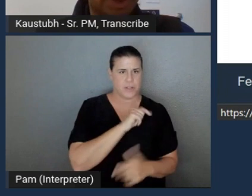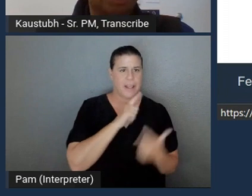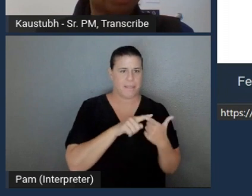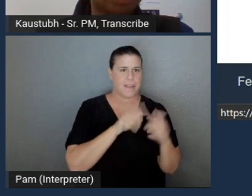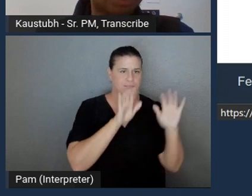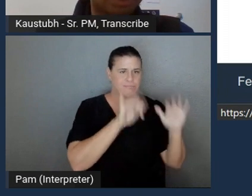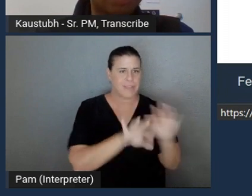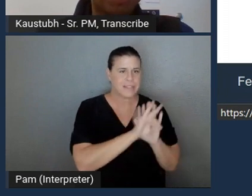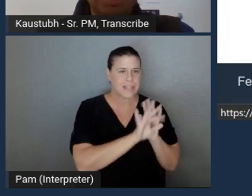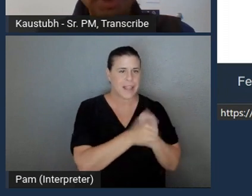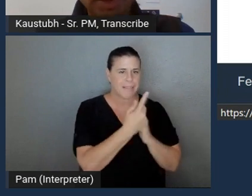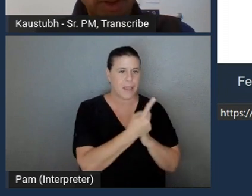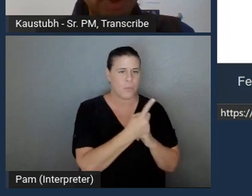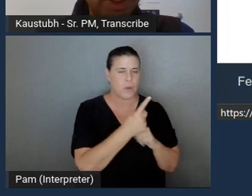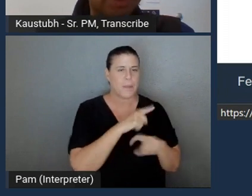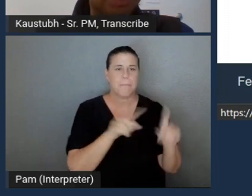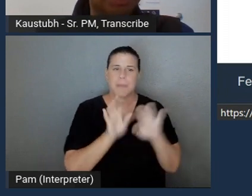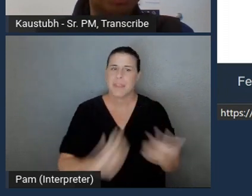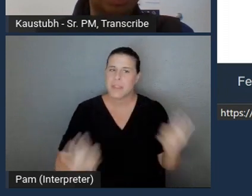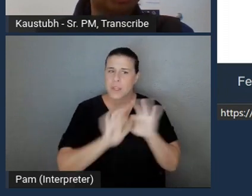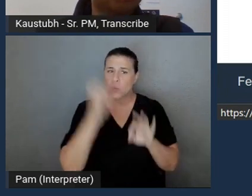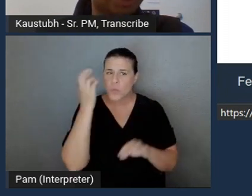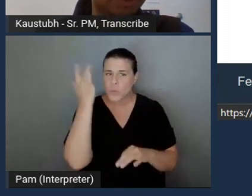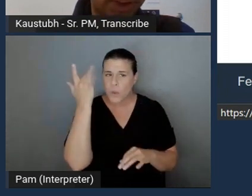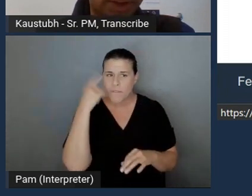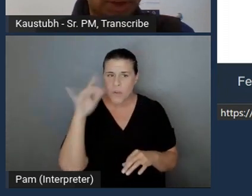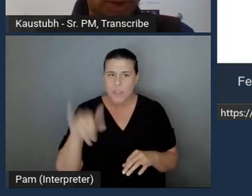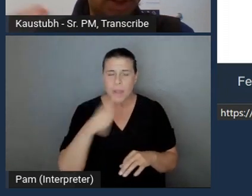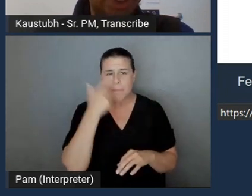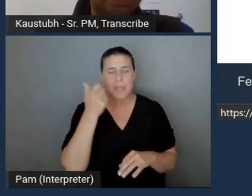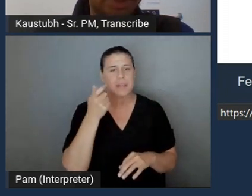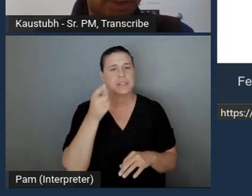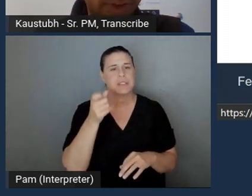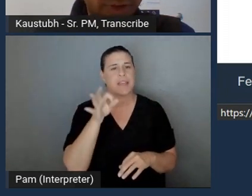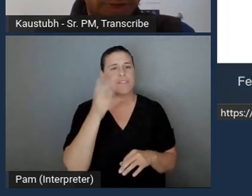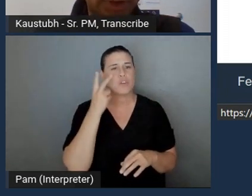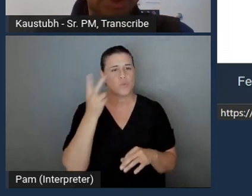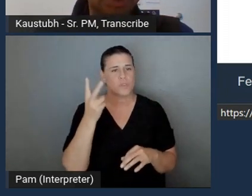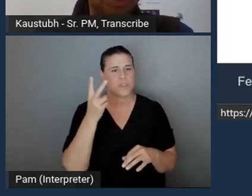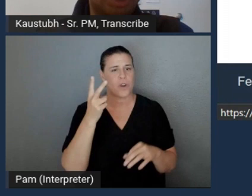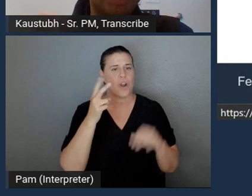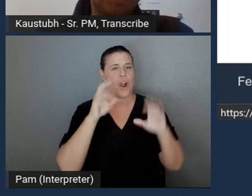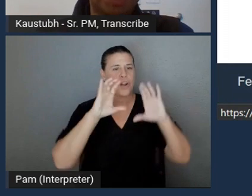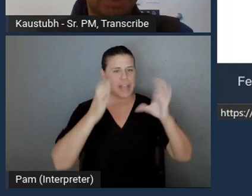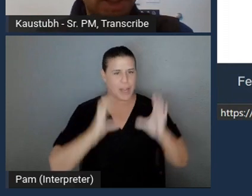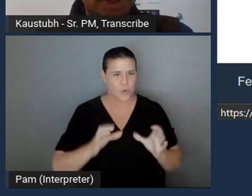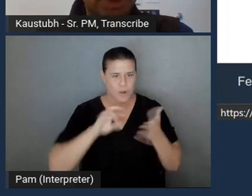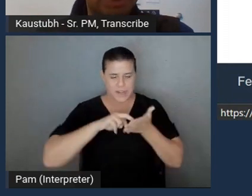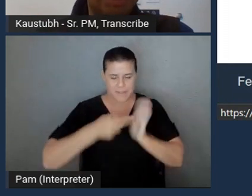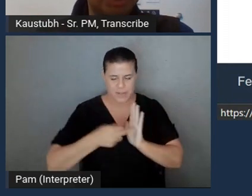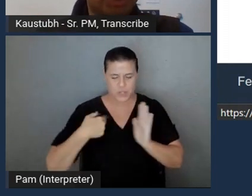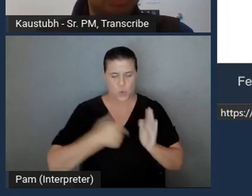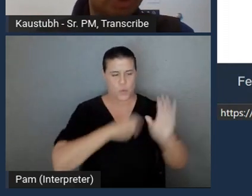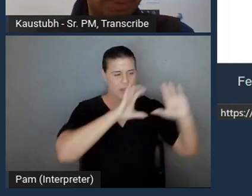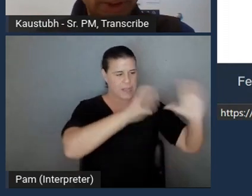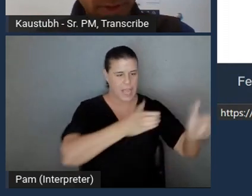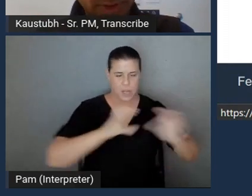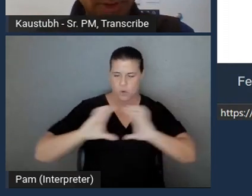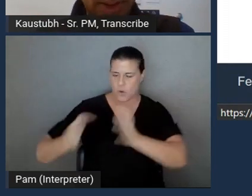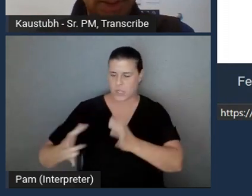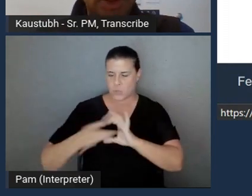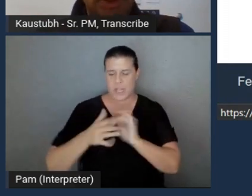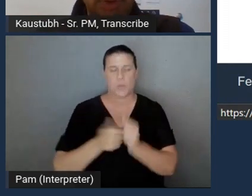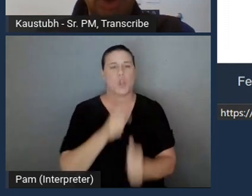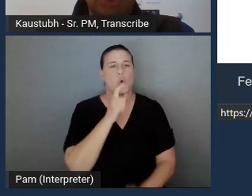I'm going to select. The key reason why we need this is, as you may have seen during our category definition, we do categorization based on who the speaker